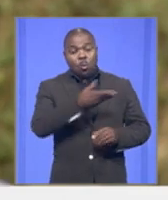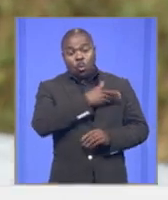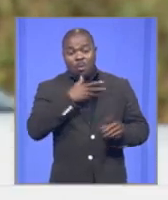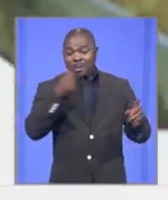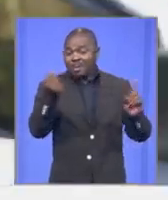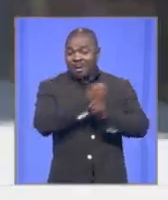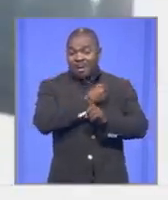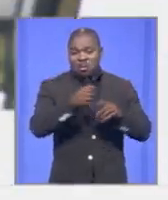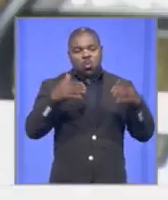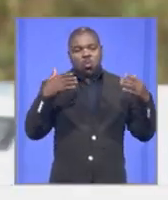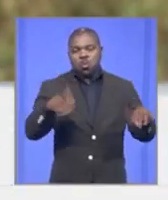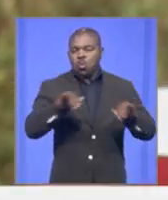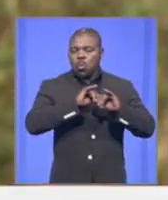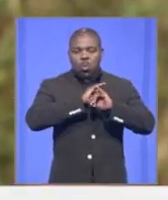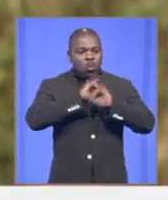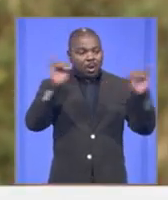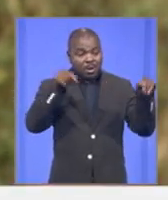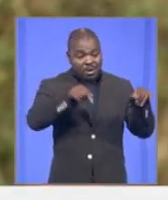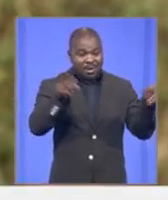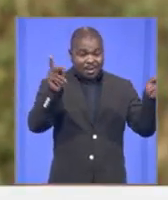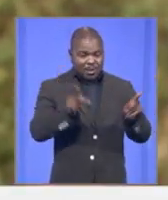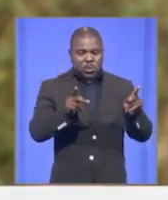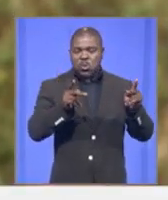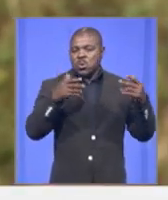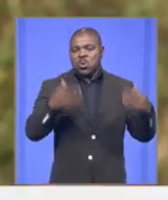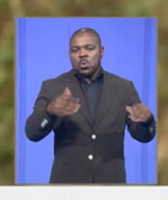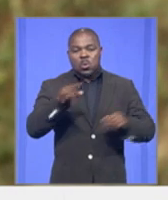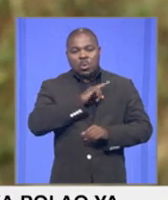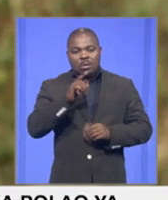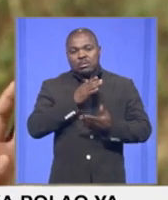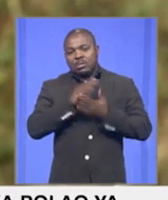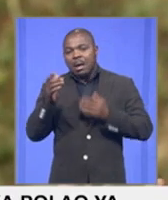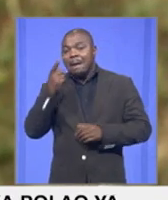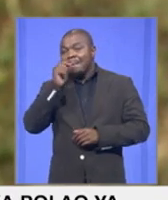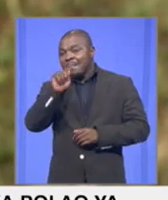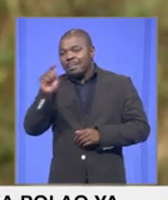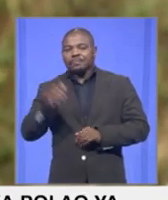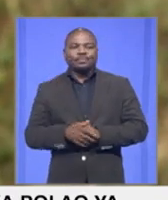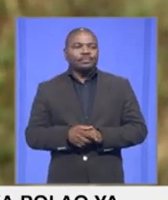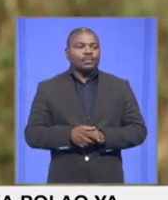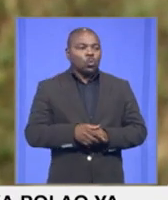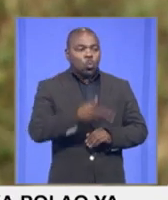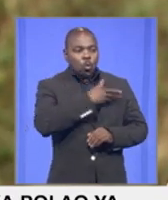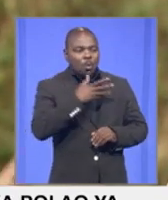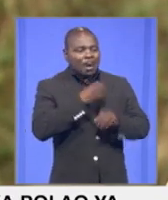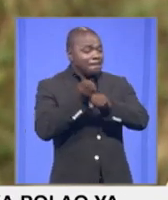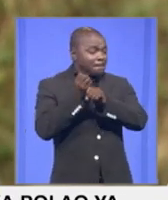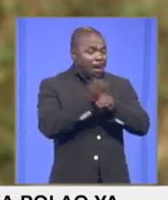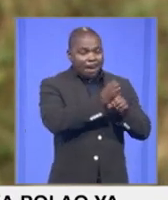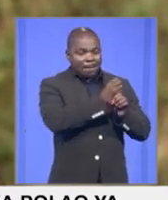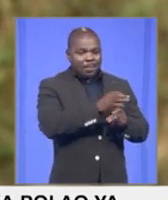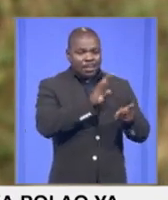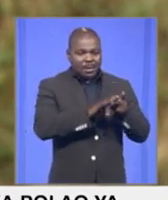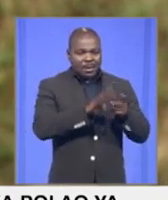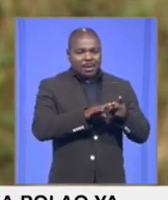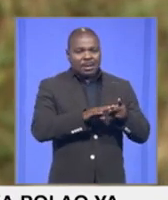lot, especially here in Kimberley, because some of men will beat the woman and the kids will